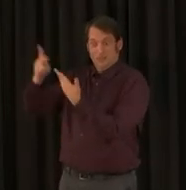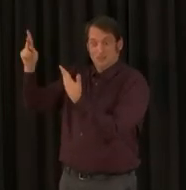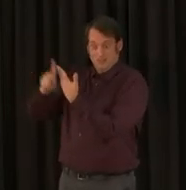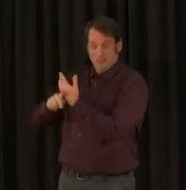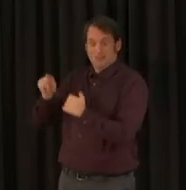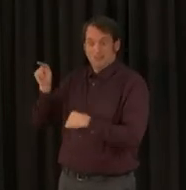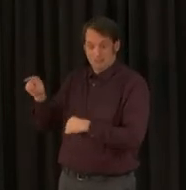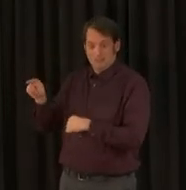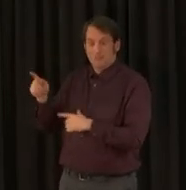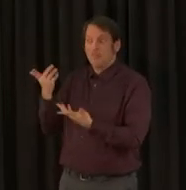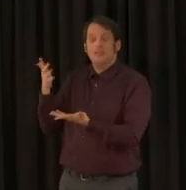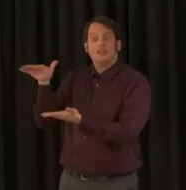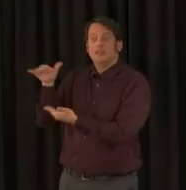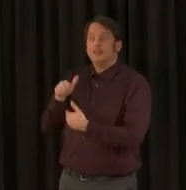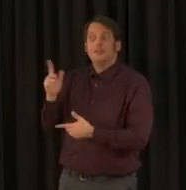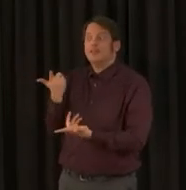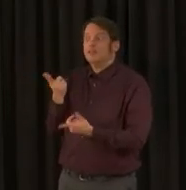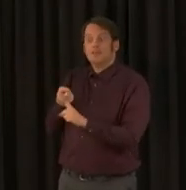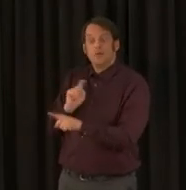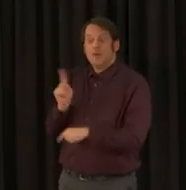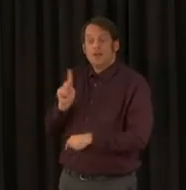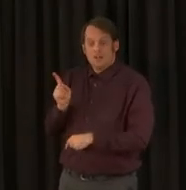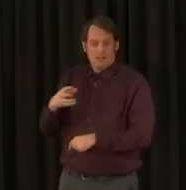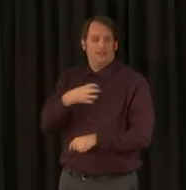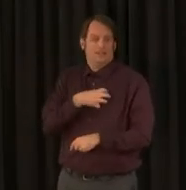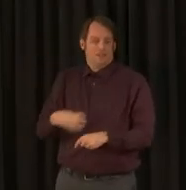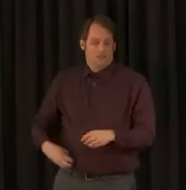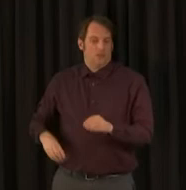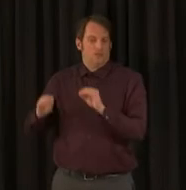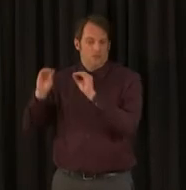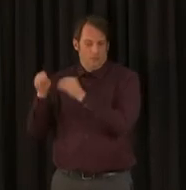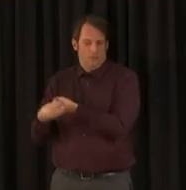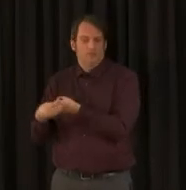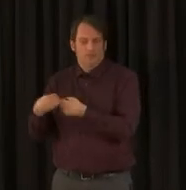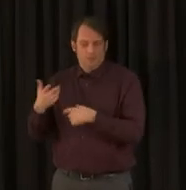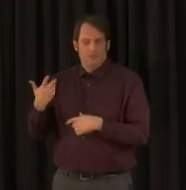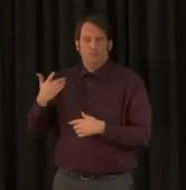from the Deputy Mayor's office, from the federal government. So